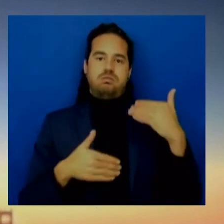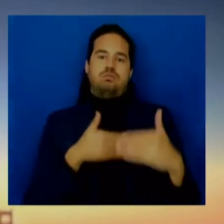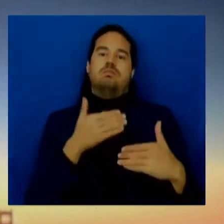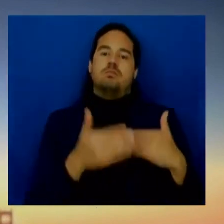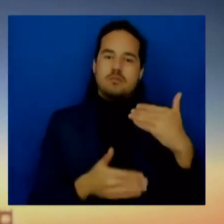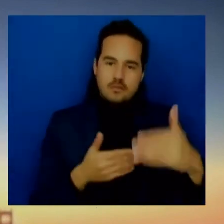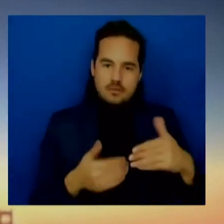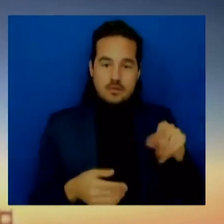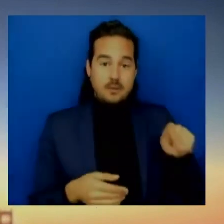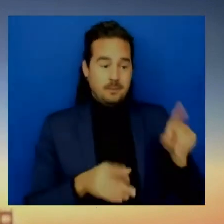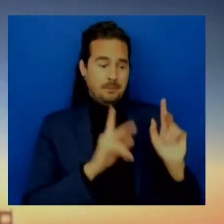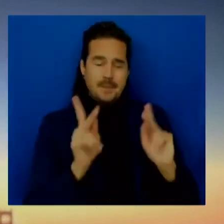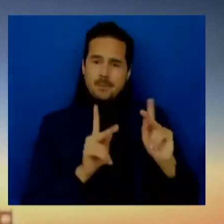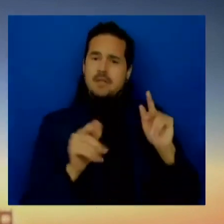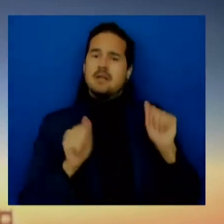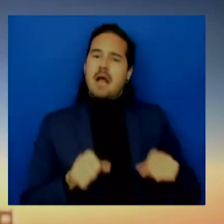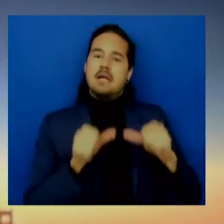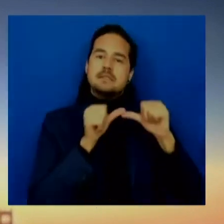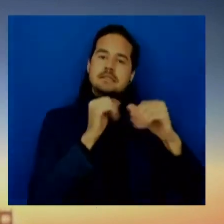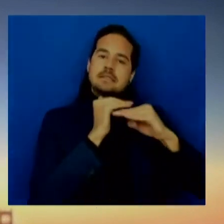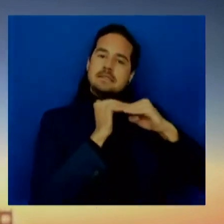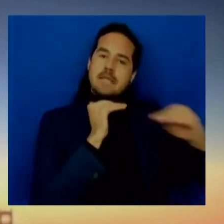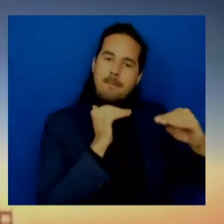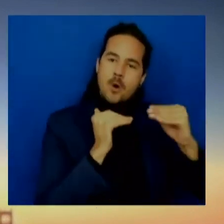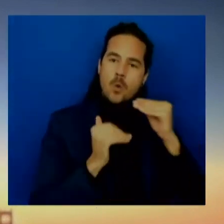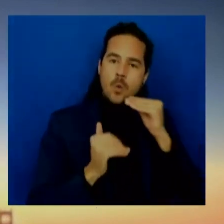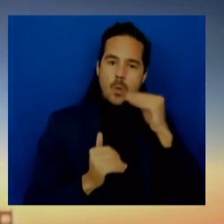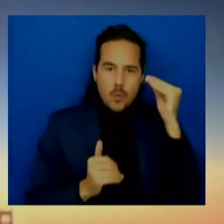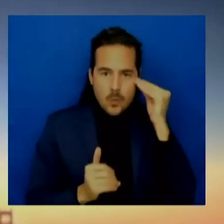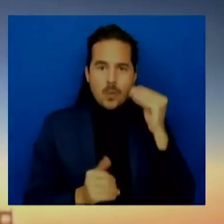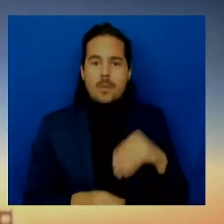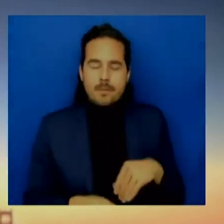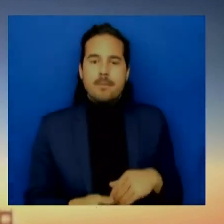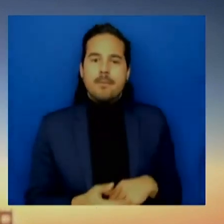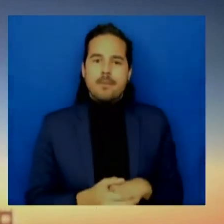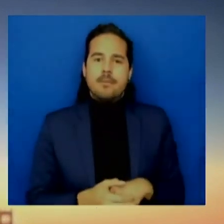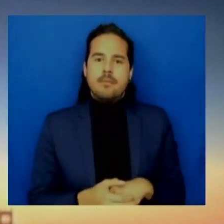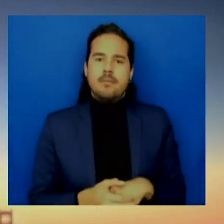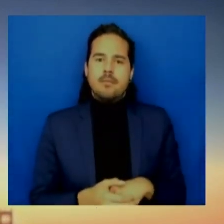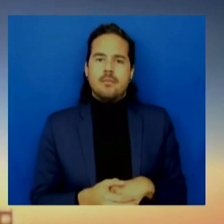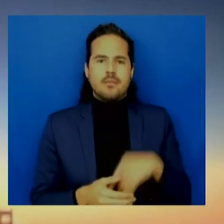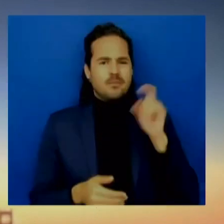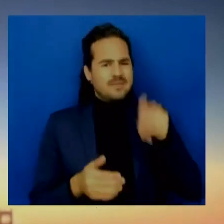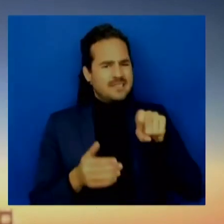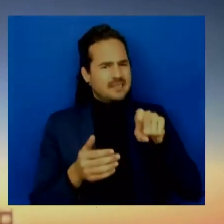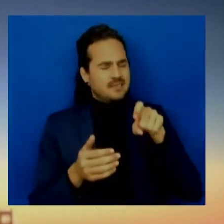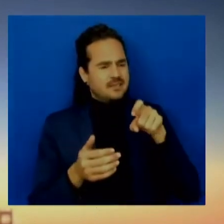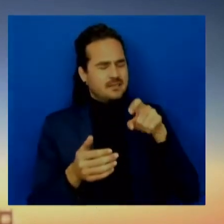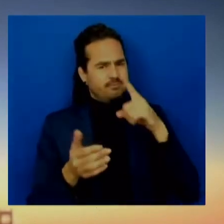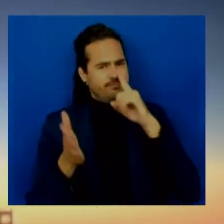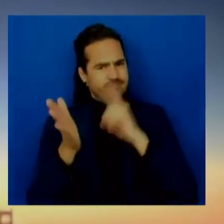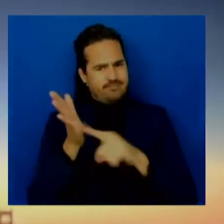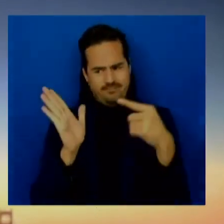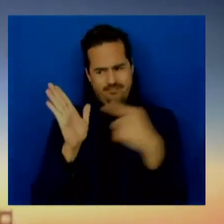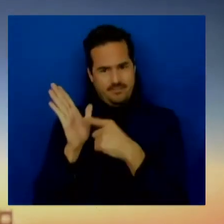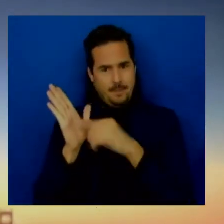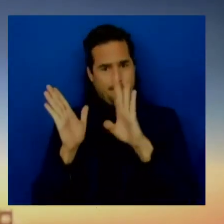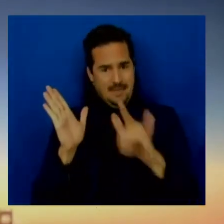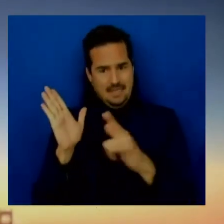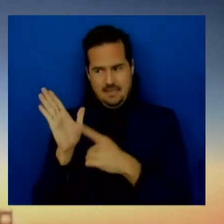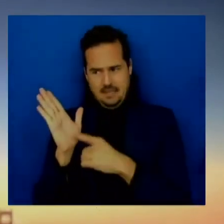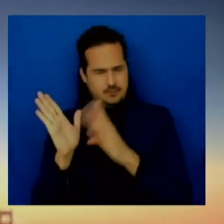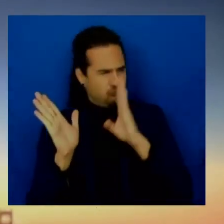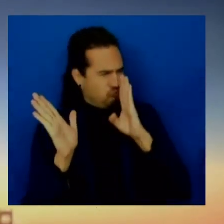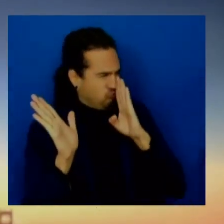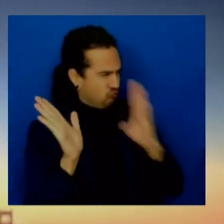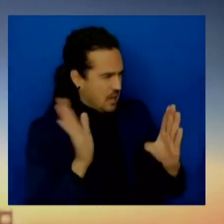households. But what we have to do is make sure that these resources get directly into the hands of tenants like Graciela. We need